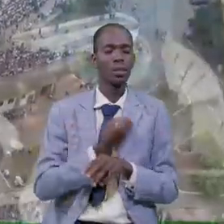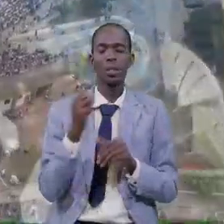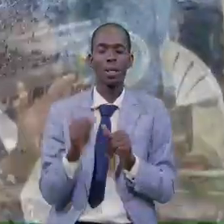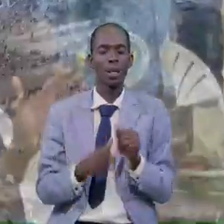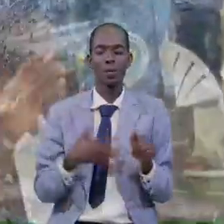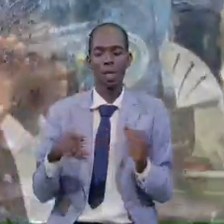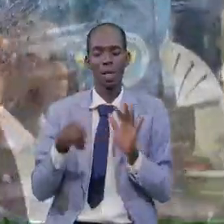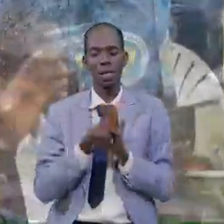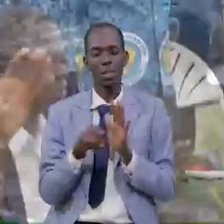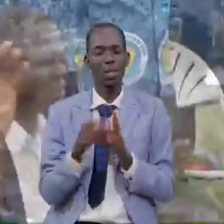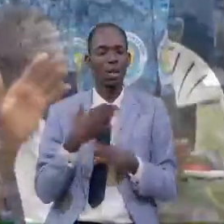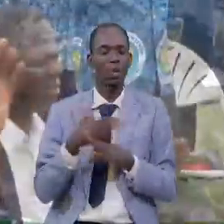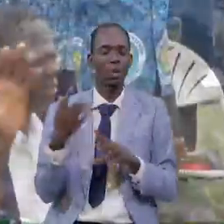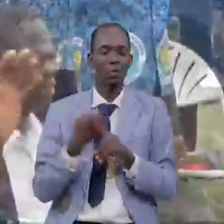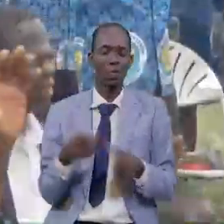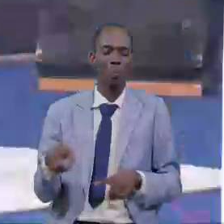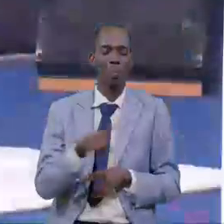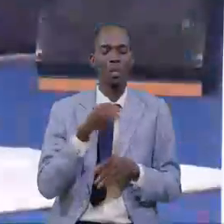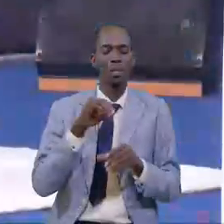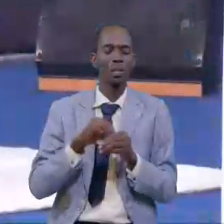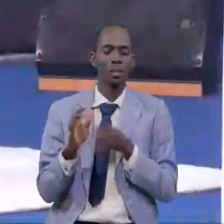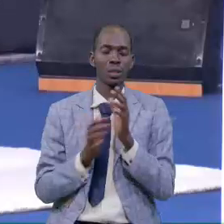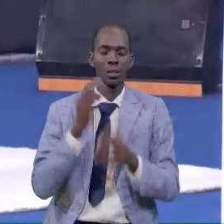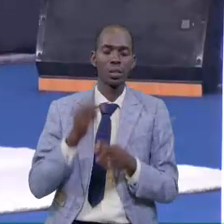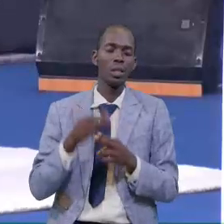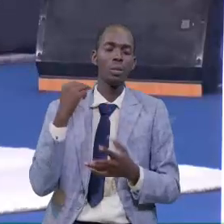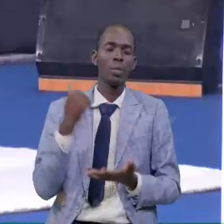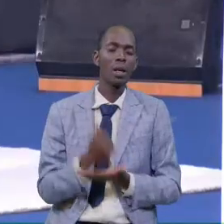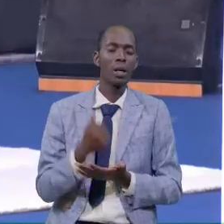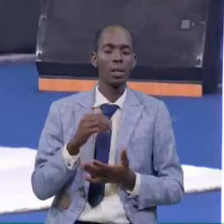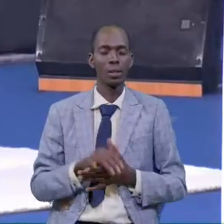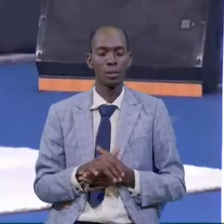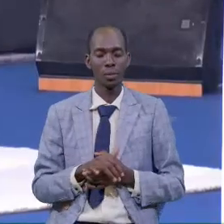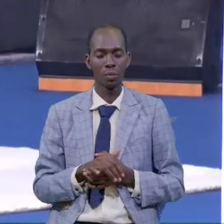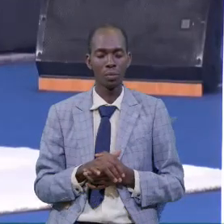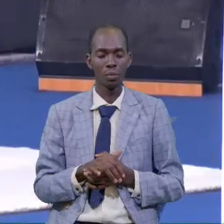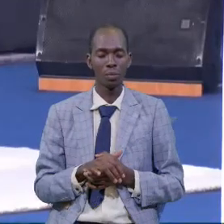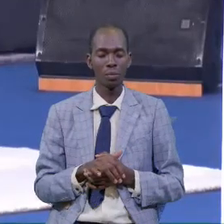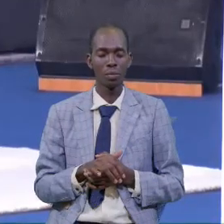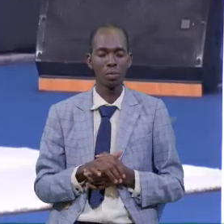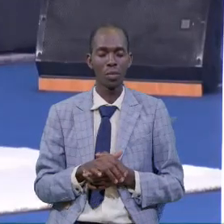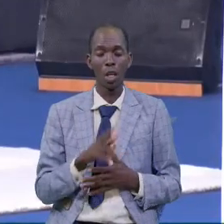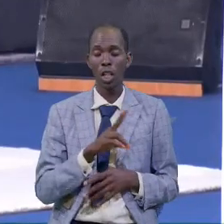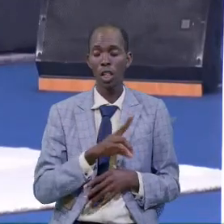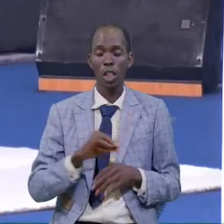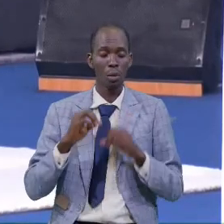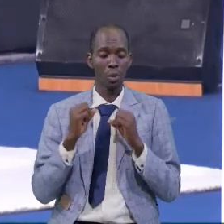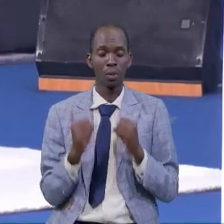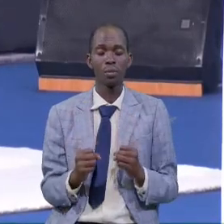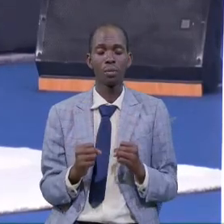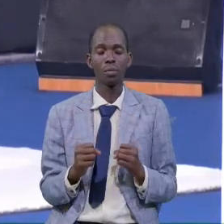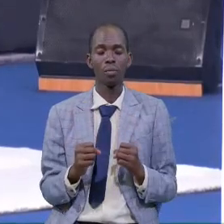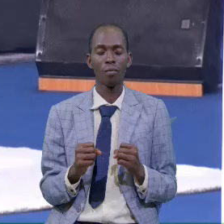from them in Jesus' name. No power from the